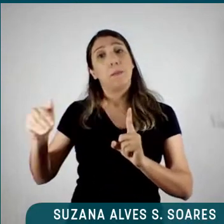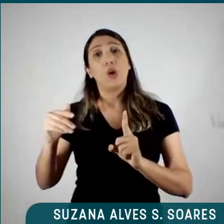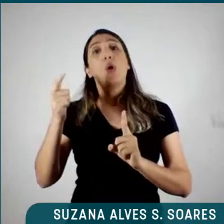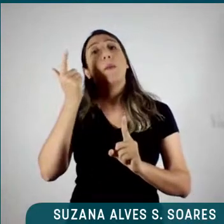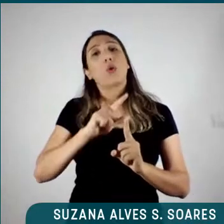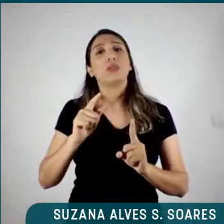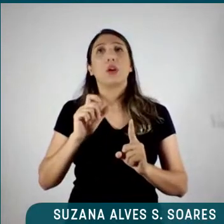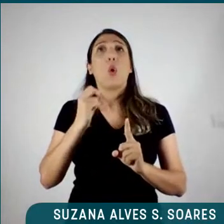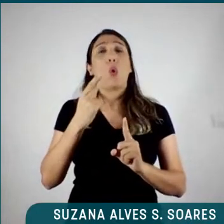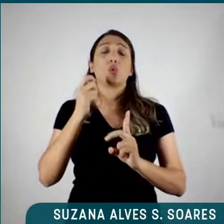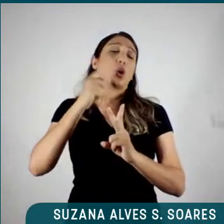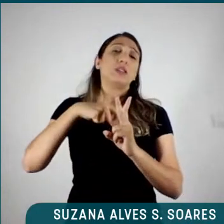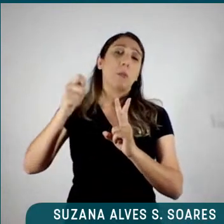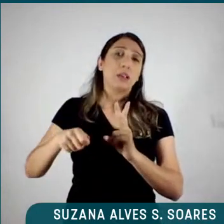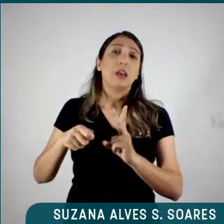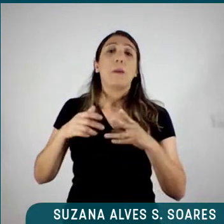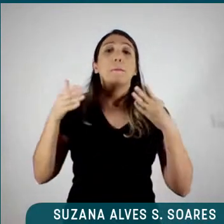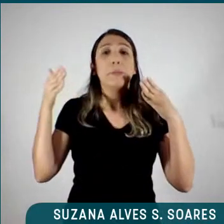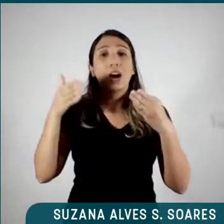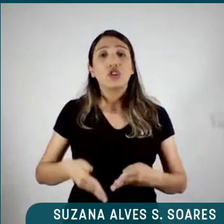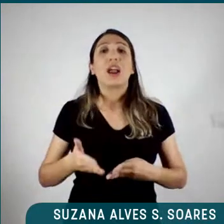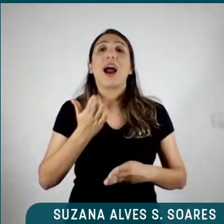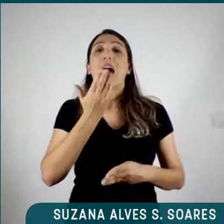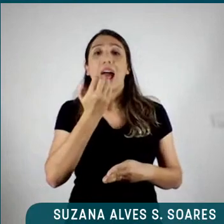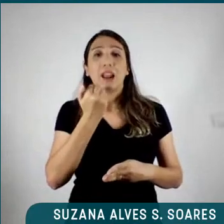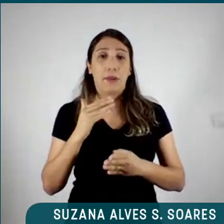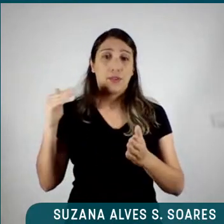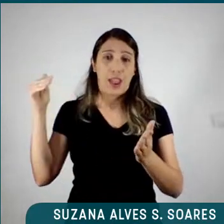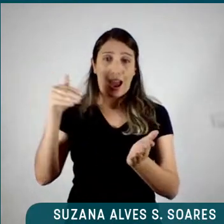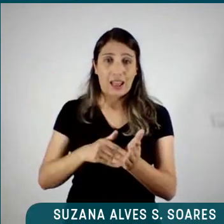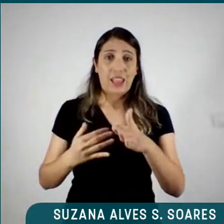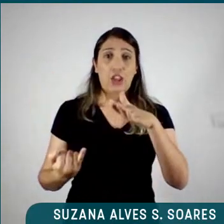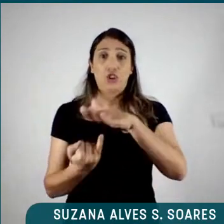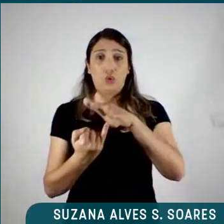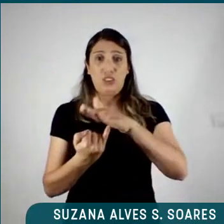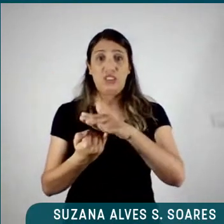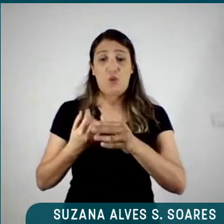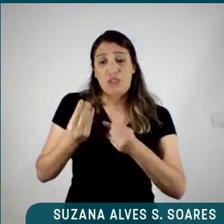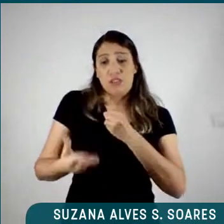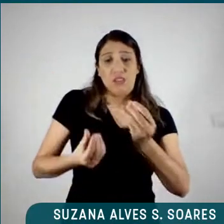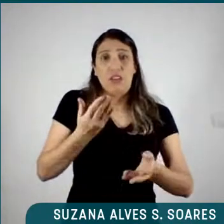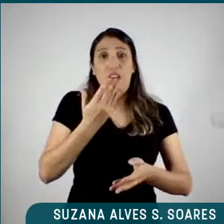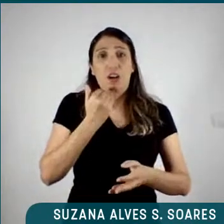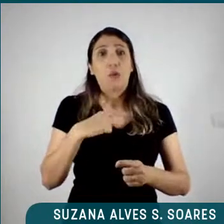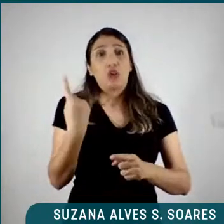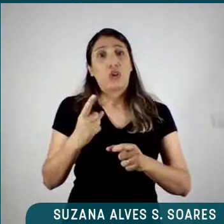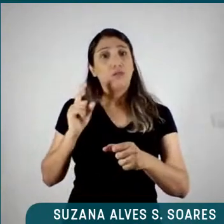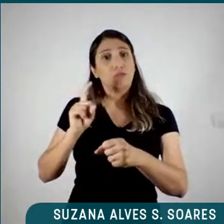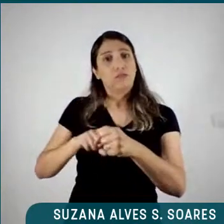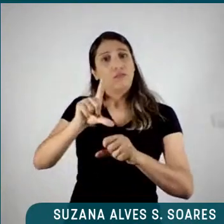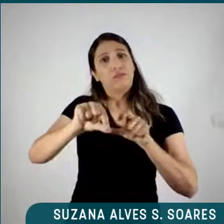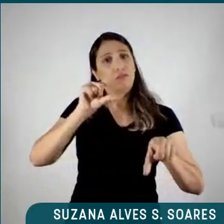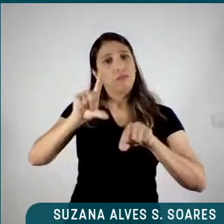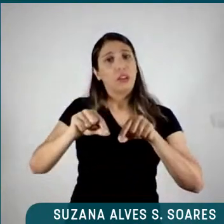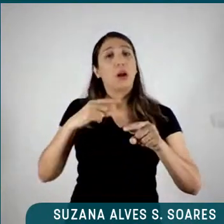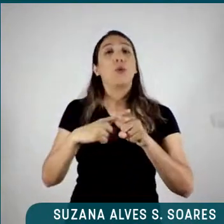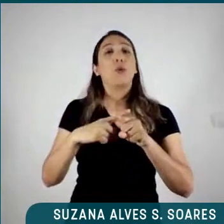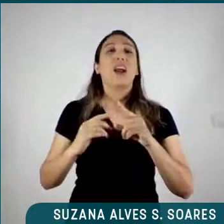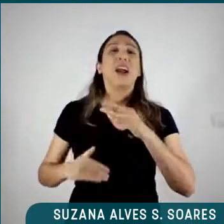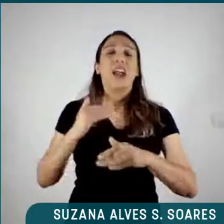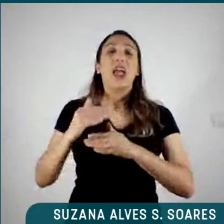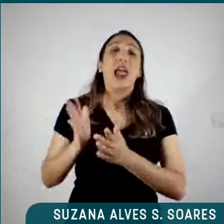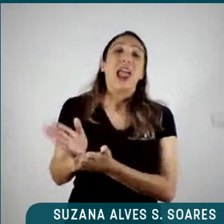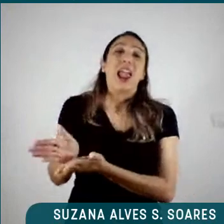And in this specific project that we are talking, it's just to provide food for this trans